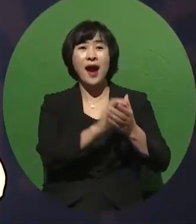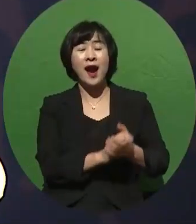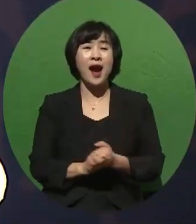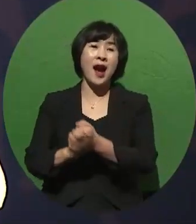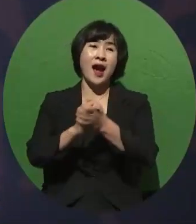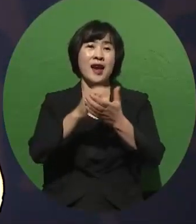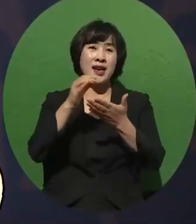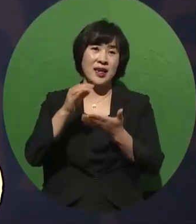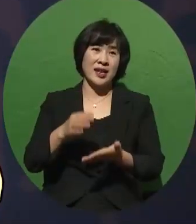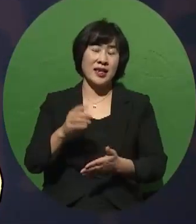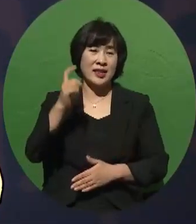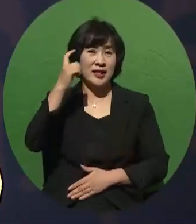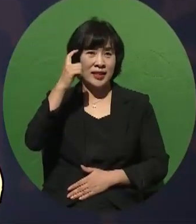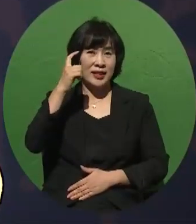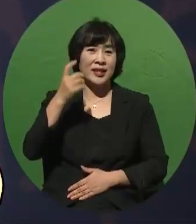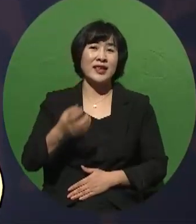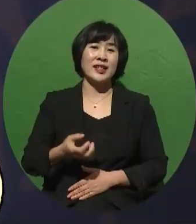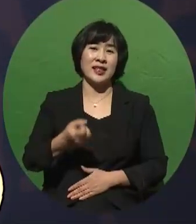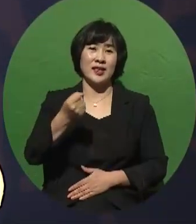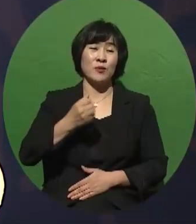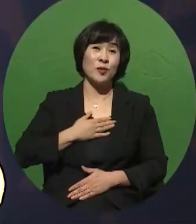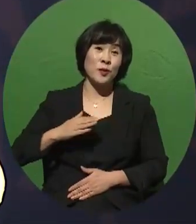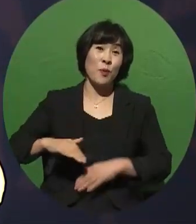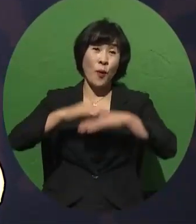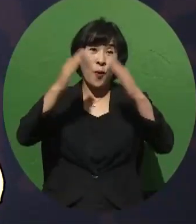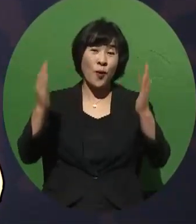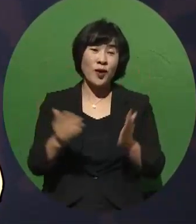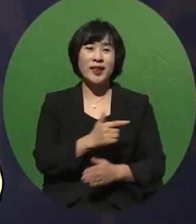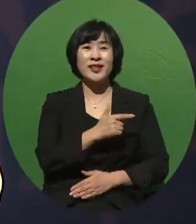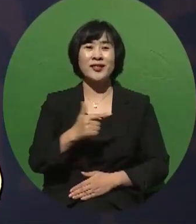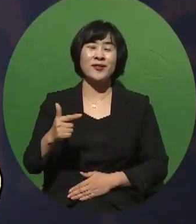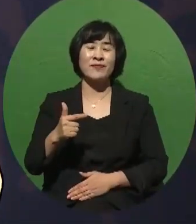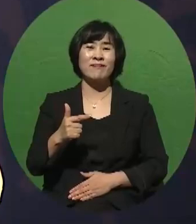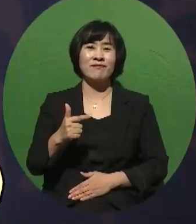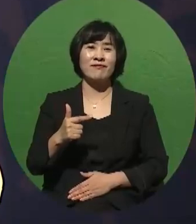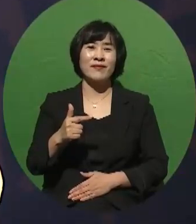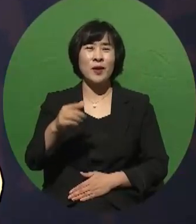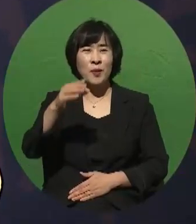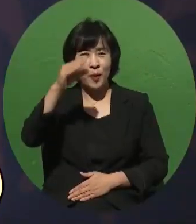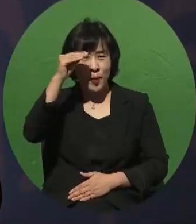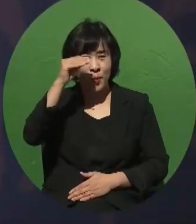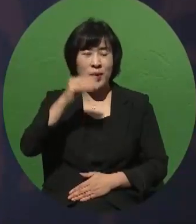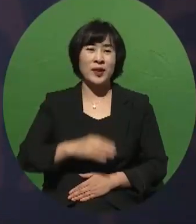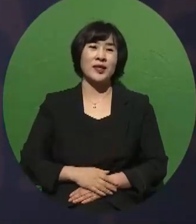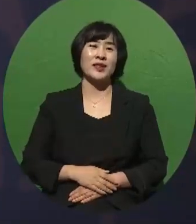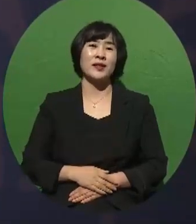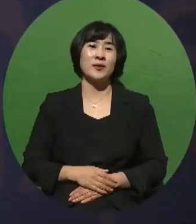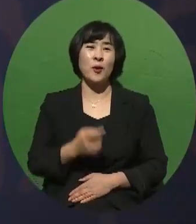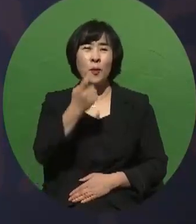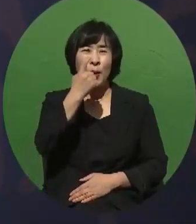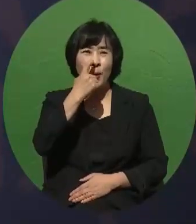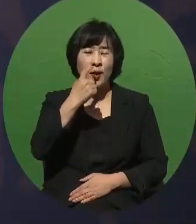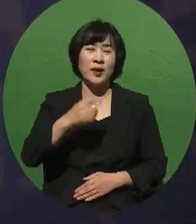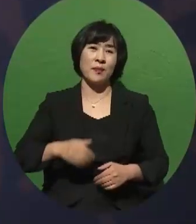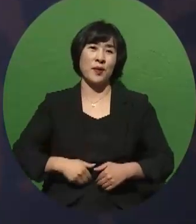Peace and unity by the Kim Dae-jung is enlivened and inspiring us at this